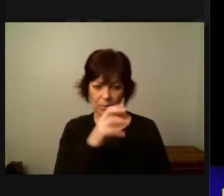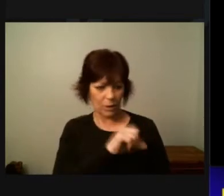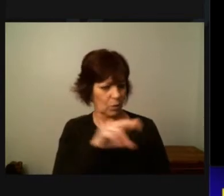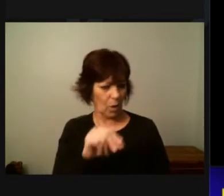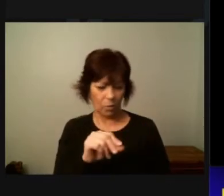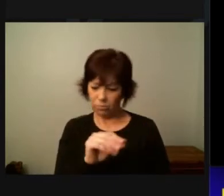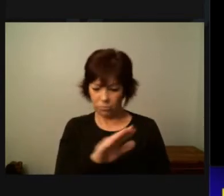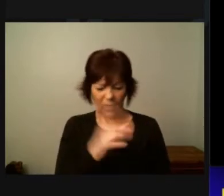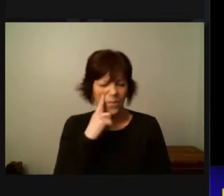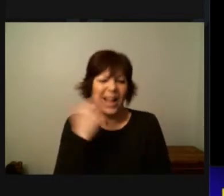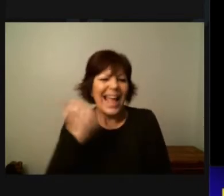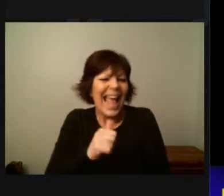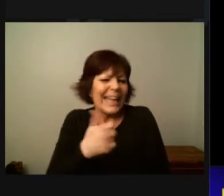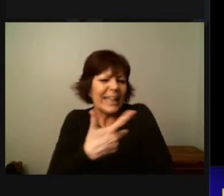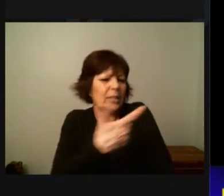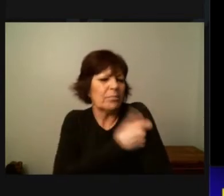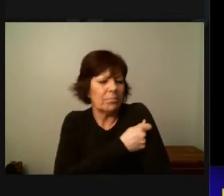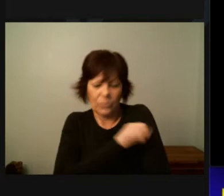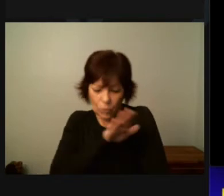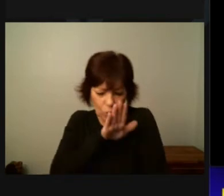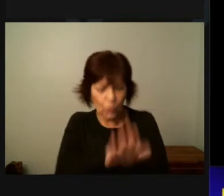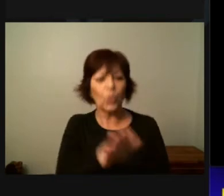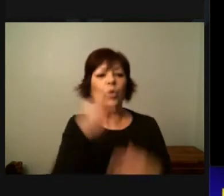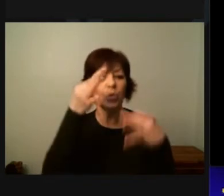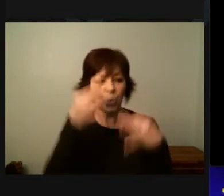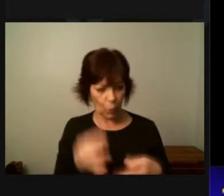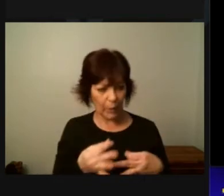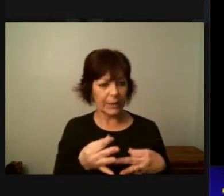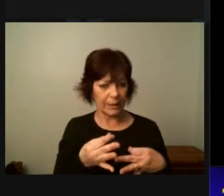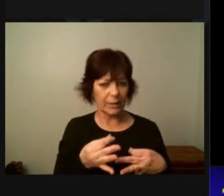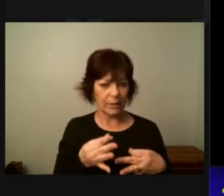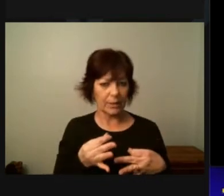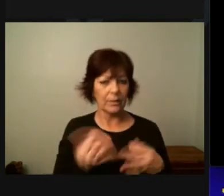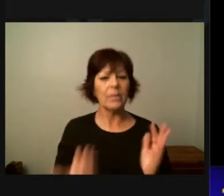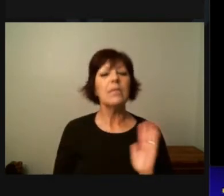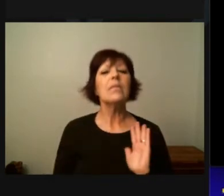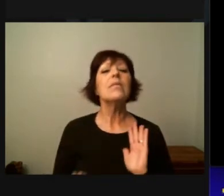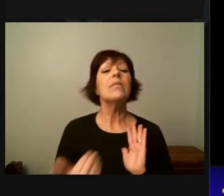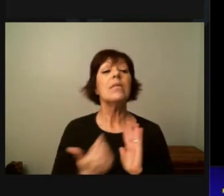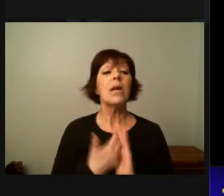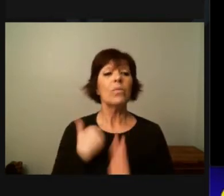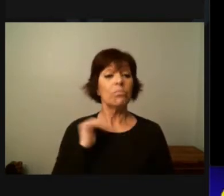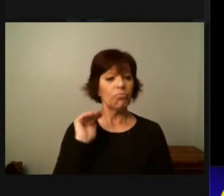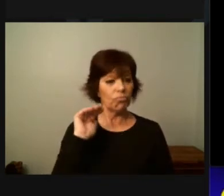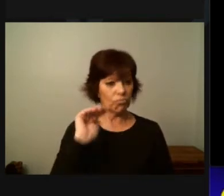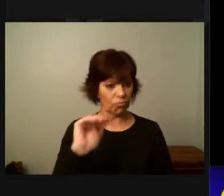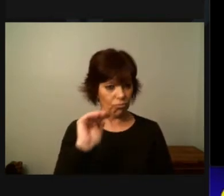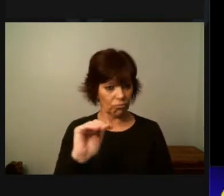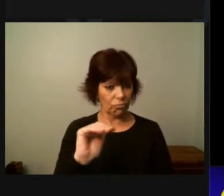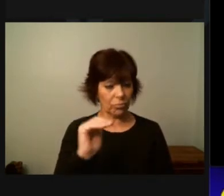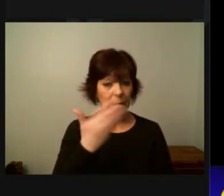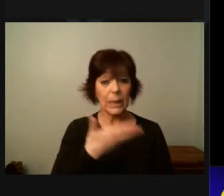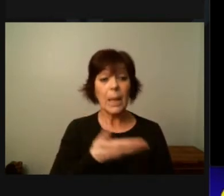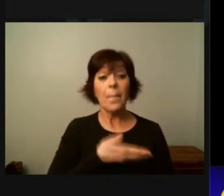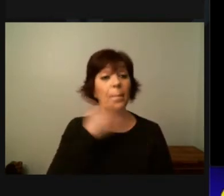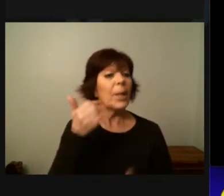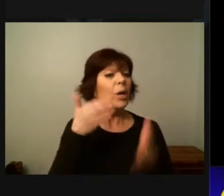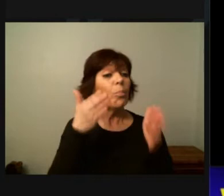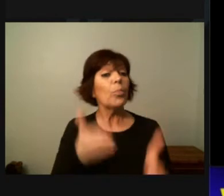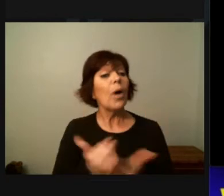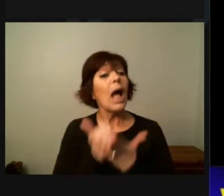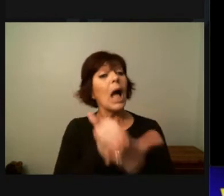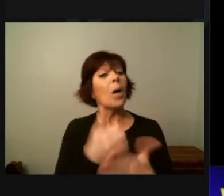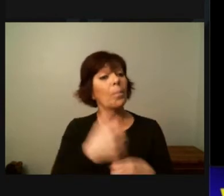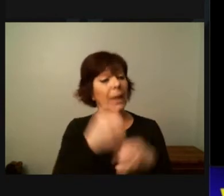is for any other medical procedure. And once again, we're going to remind you that the best person to help you make that